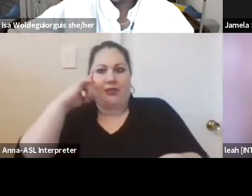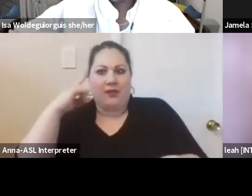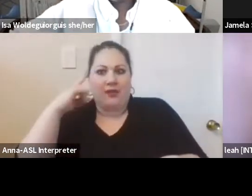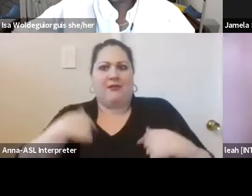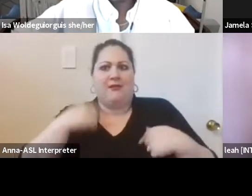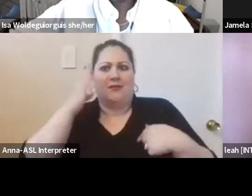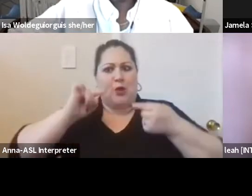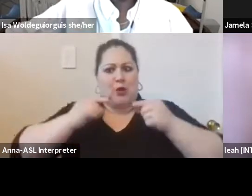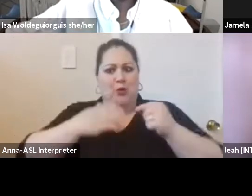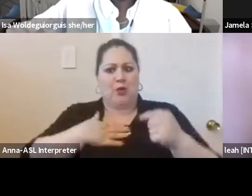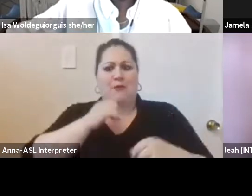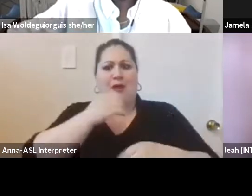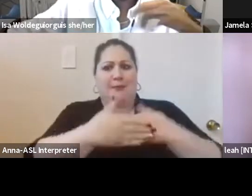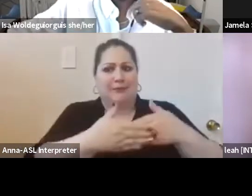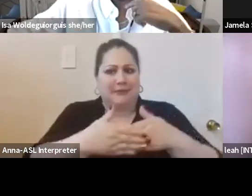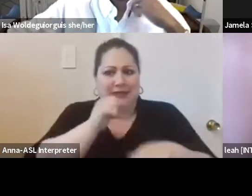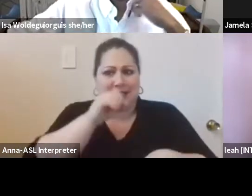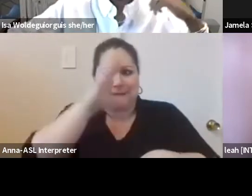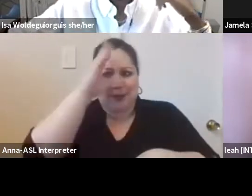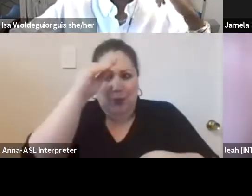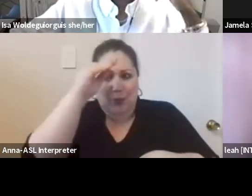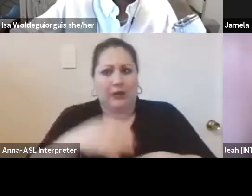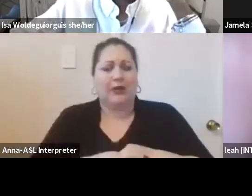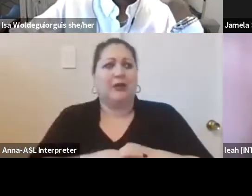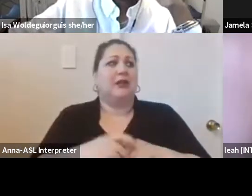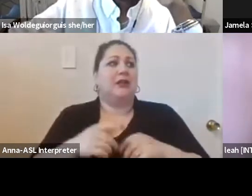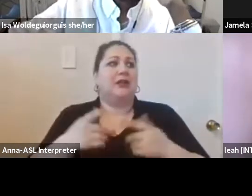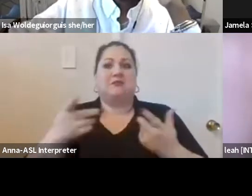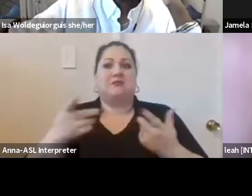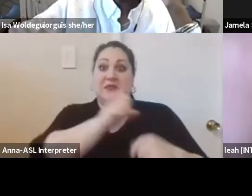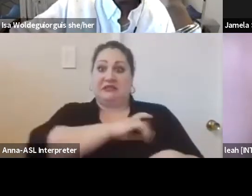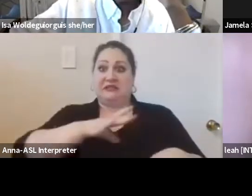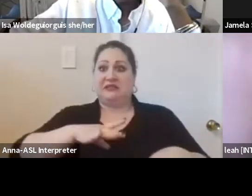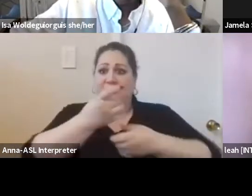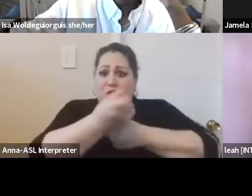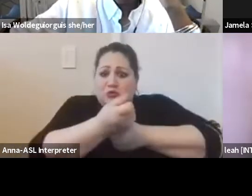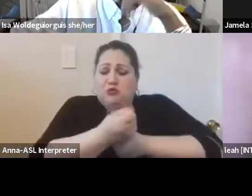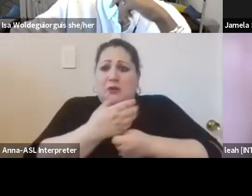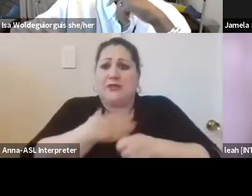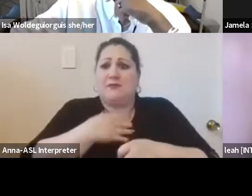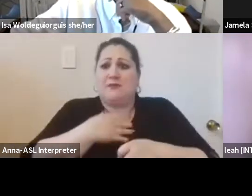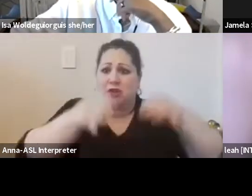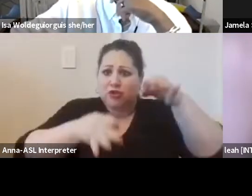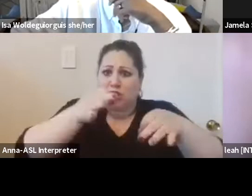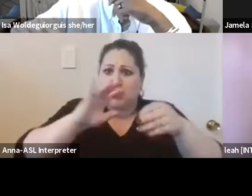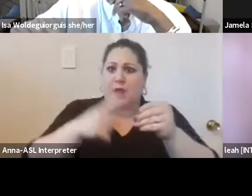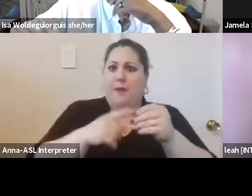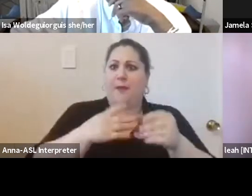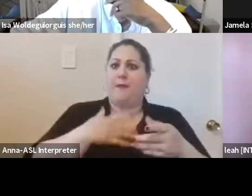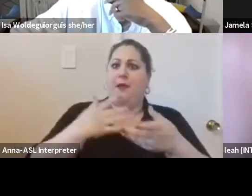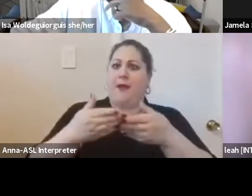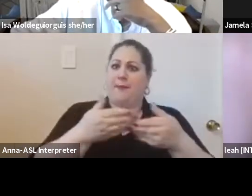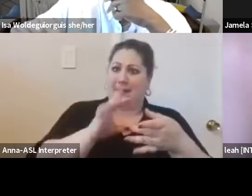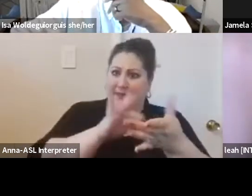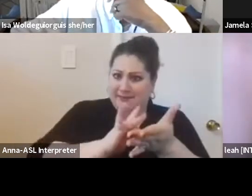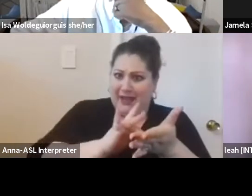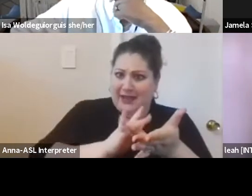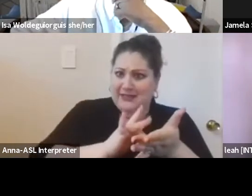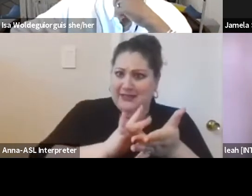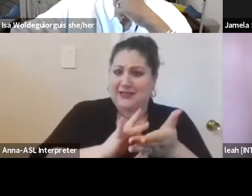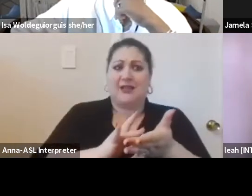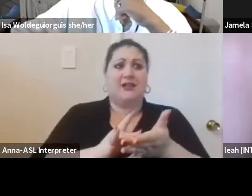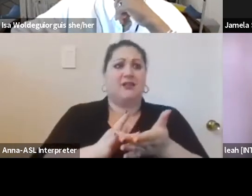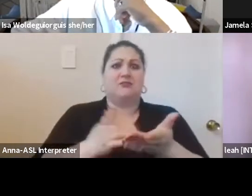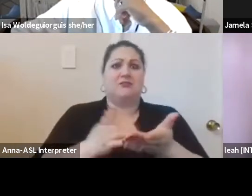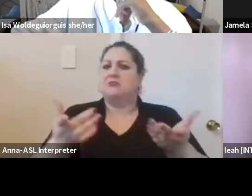way. They didn't trust my judgment when it came to my baby's medicine, even after we spoke to the doctor and she was on